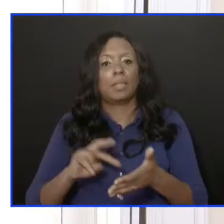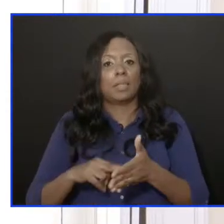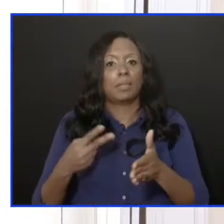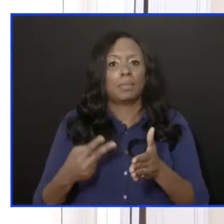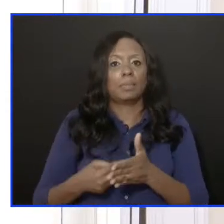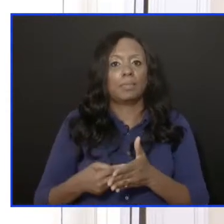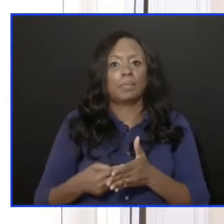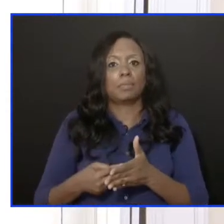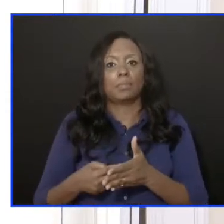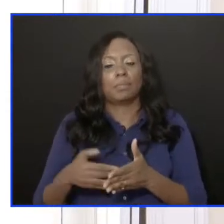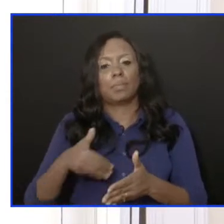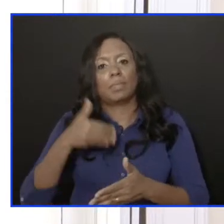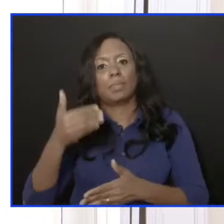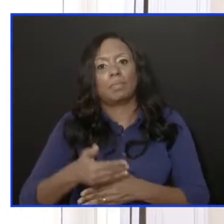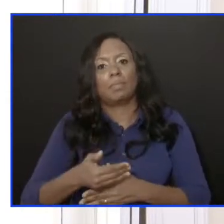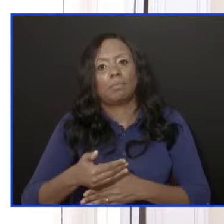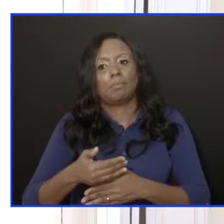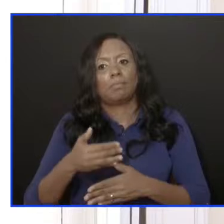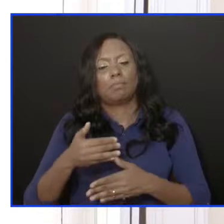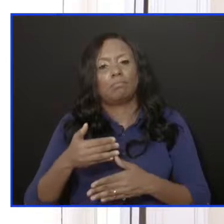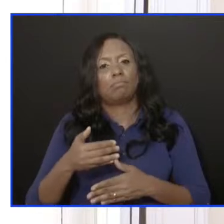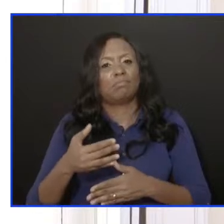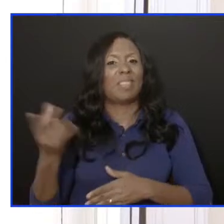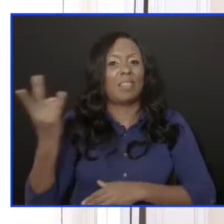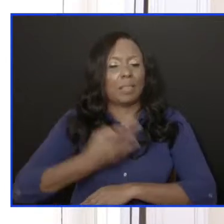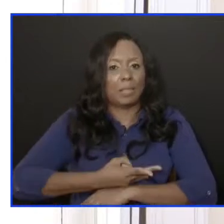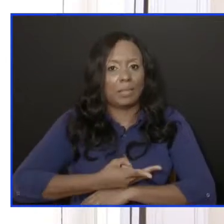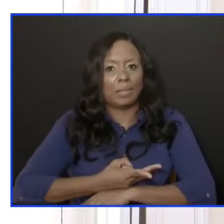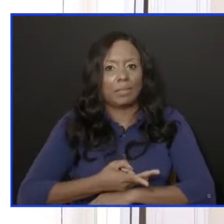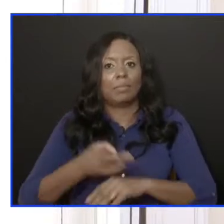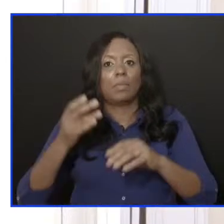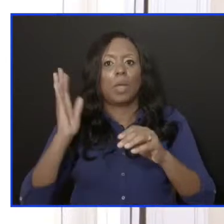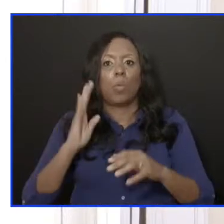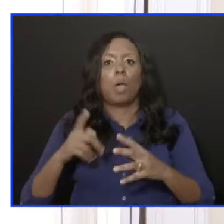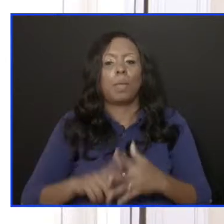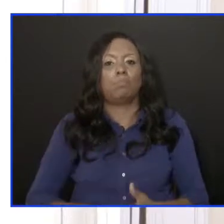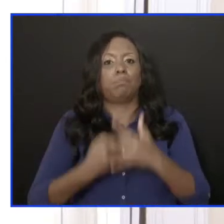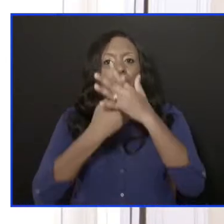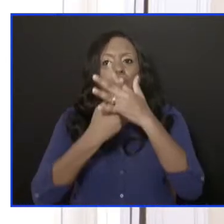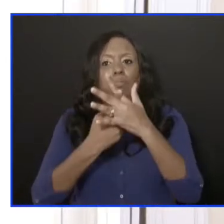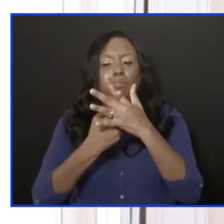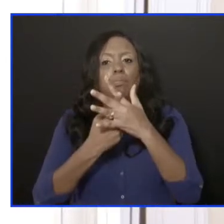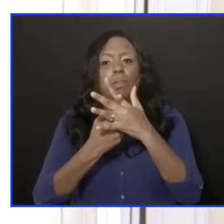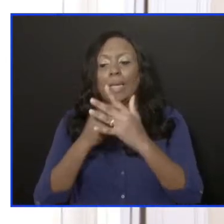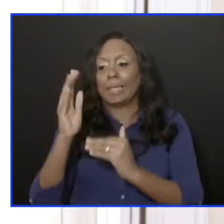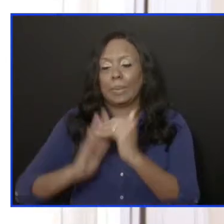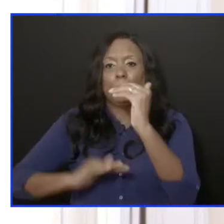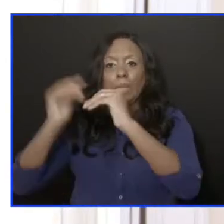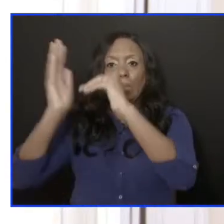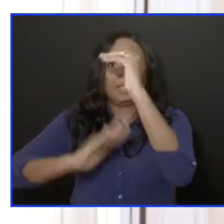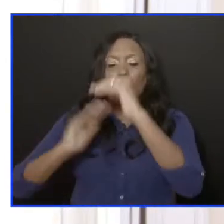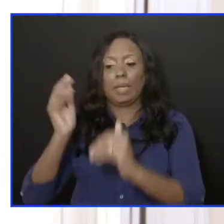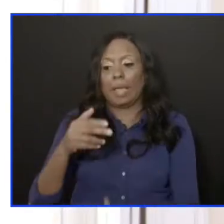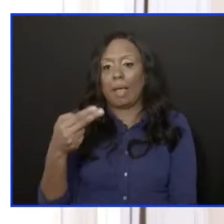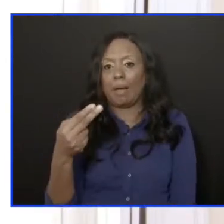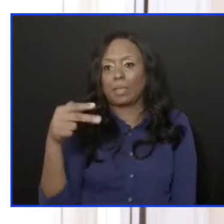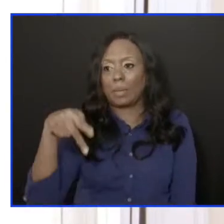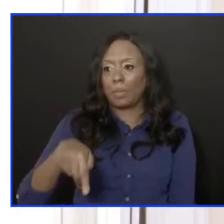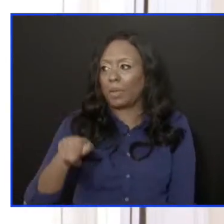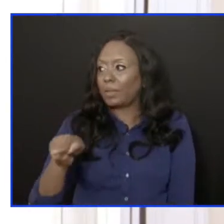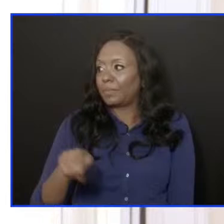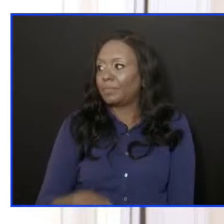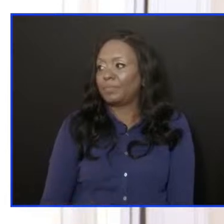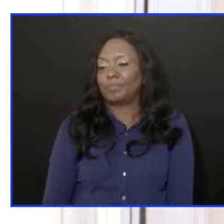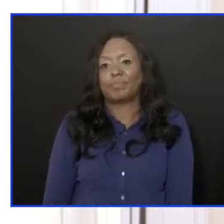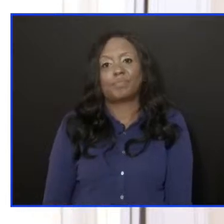less, those plants should be operational in the bottom floor of that tertiary building. And that poor